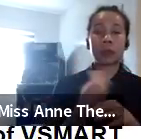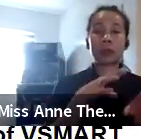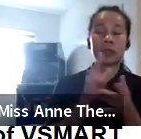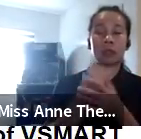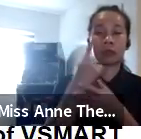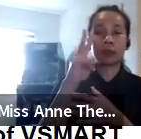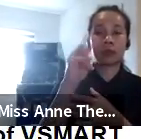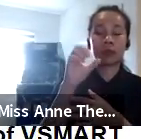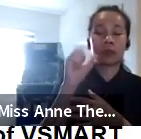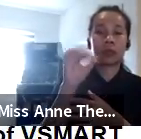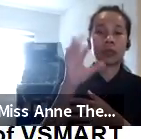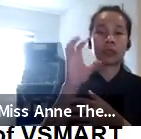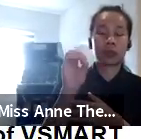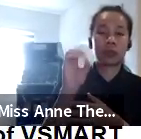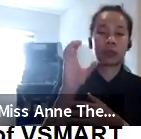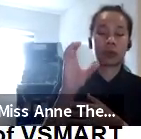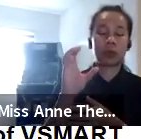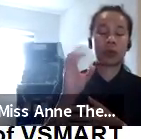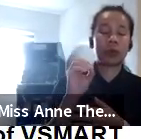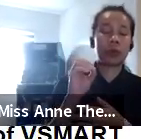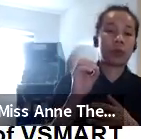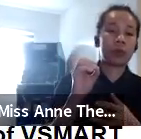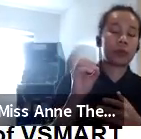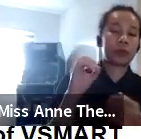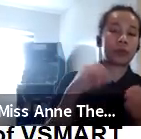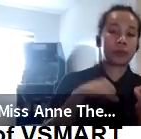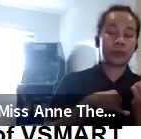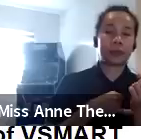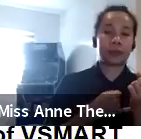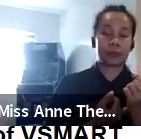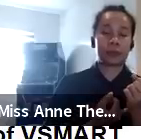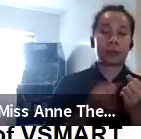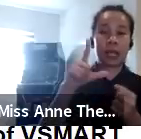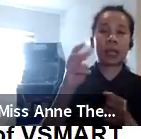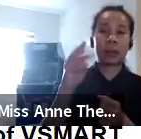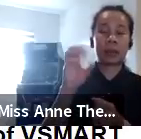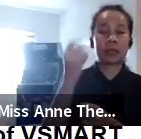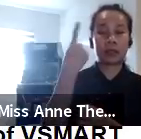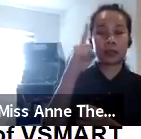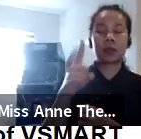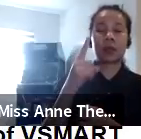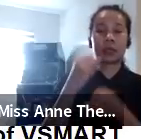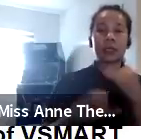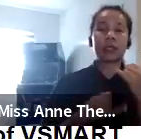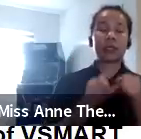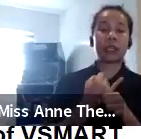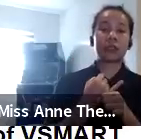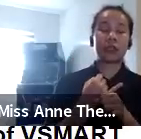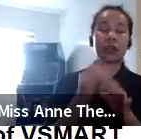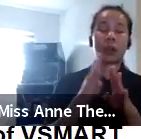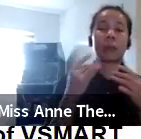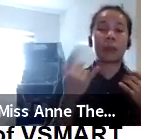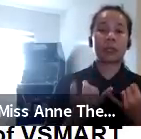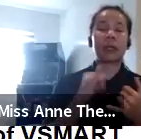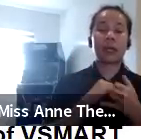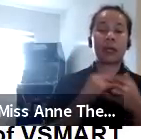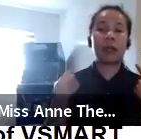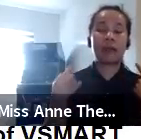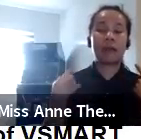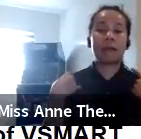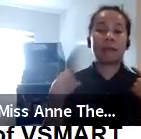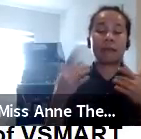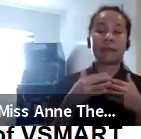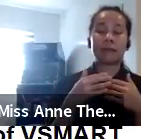industry manager, I initiated and designed an LMS for a multinational company. And I have expanded the